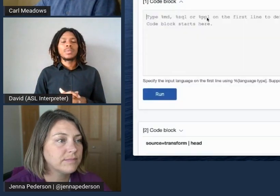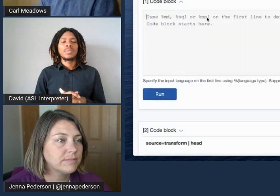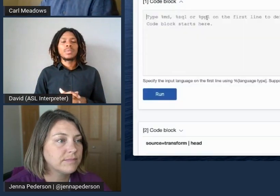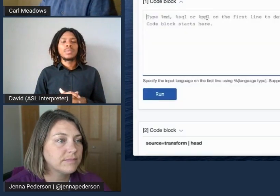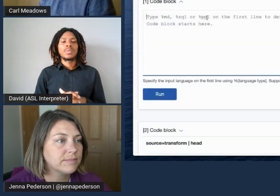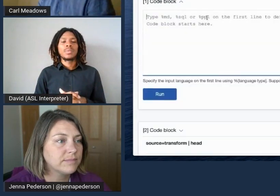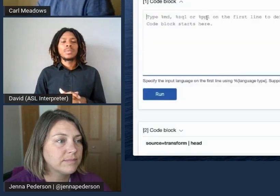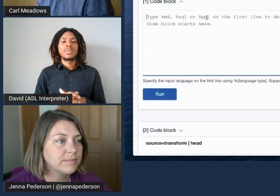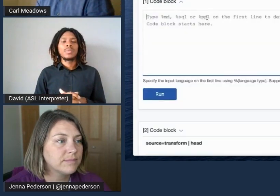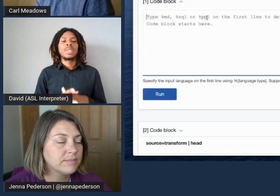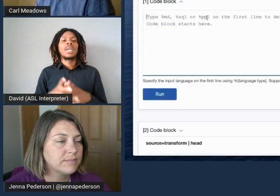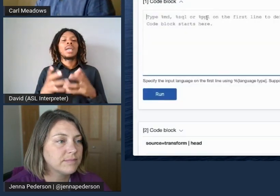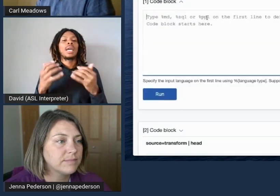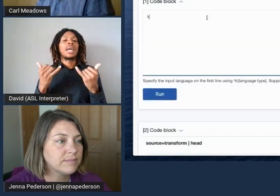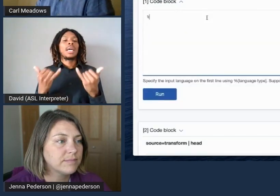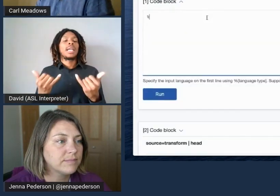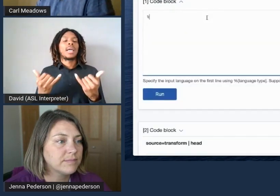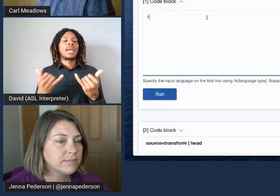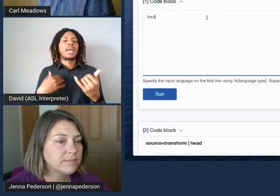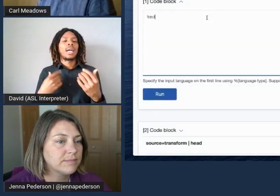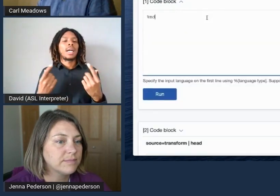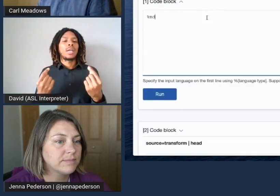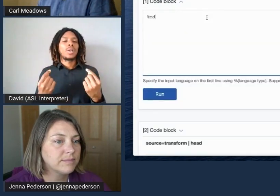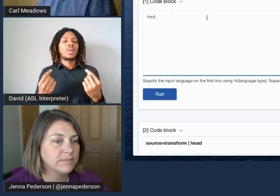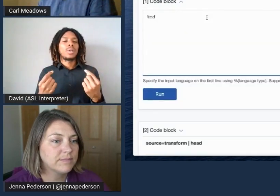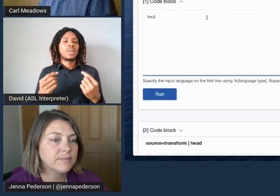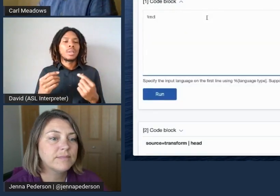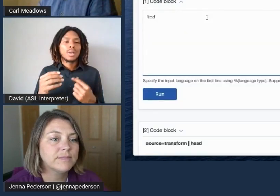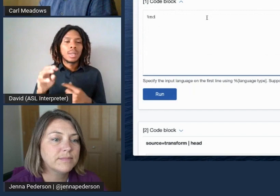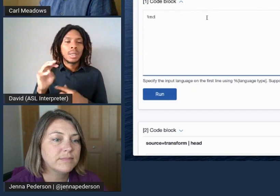And this time I can say Markdown.